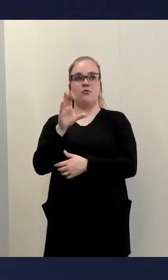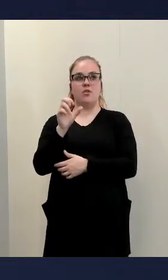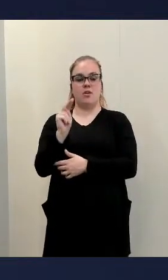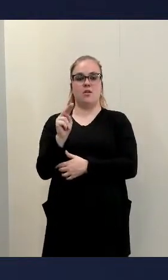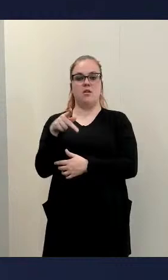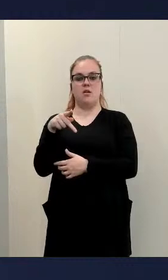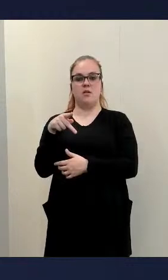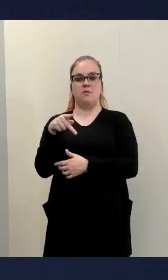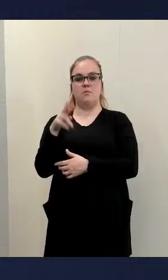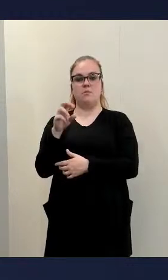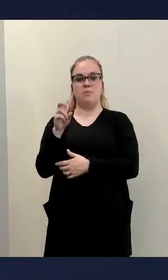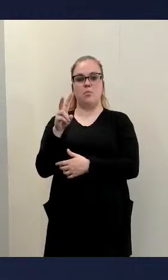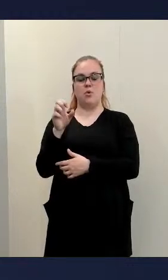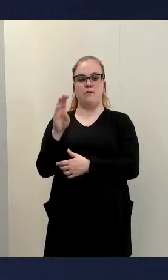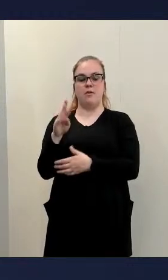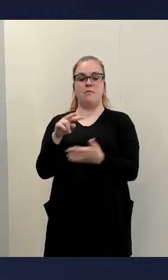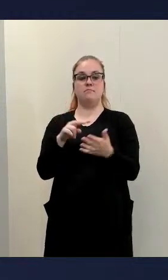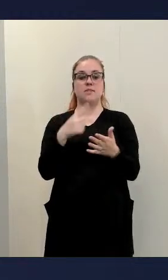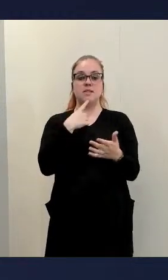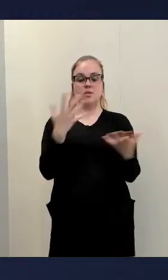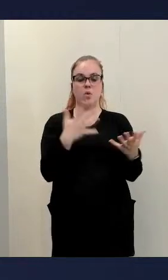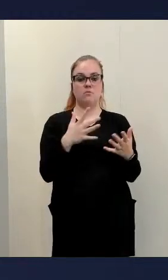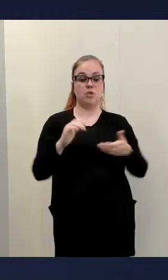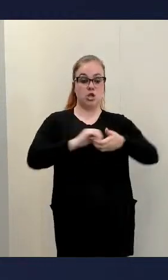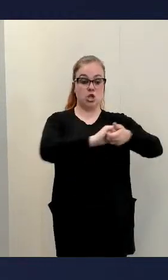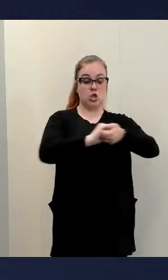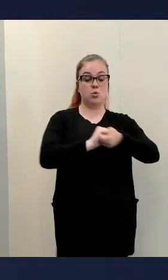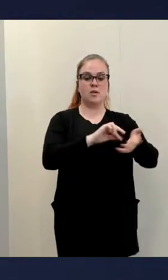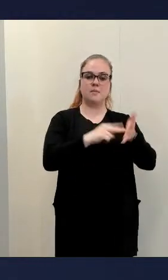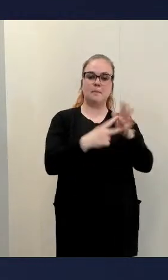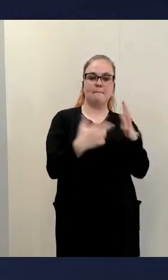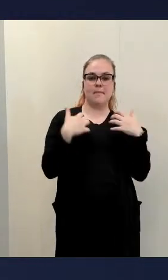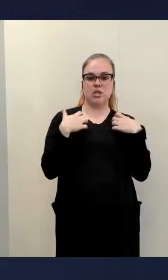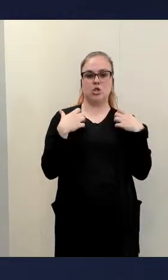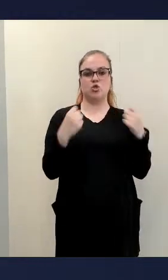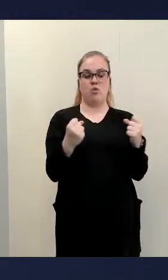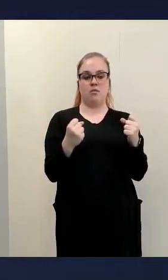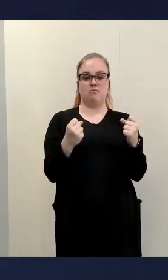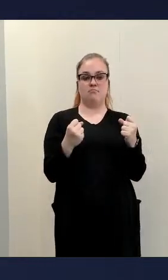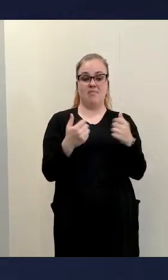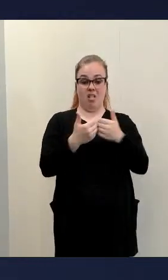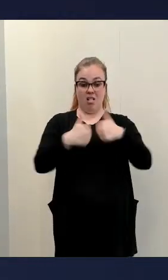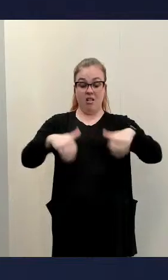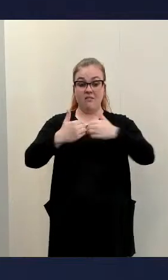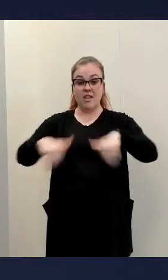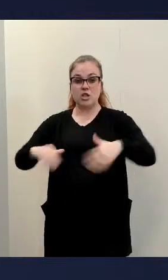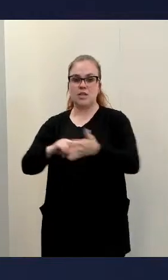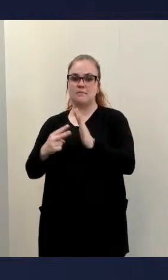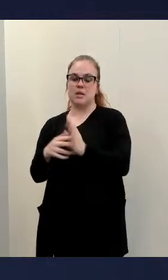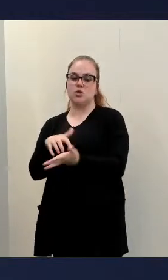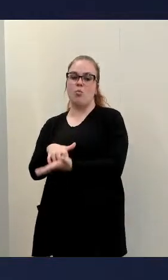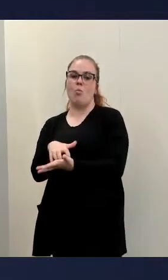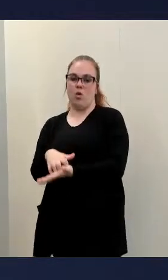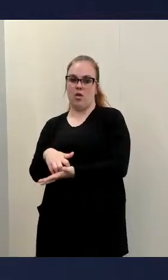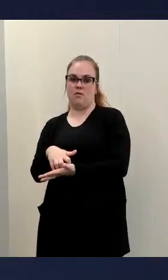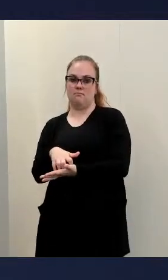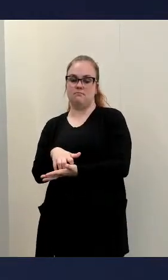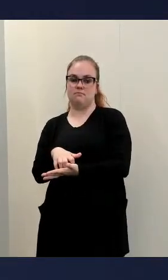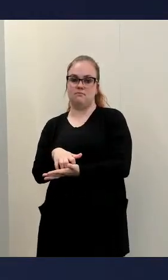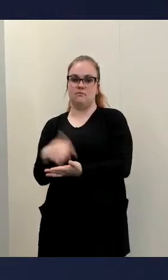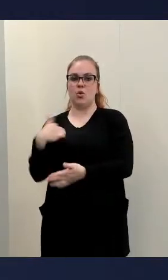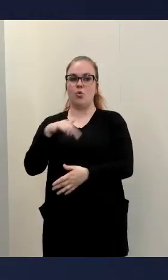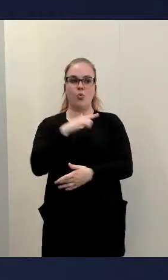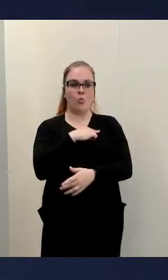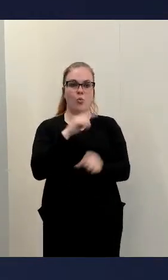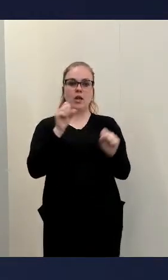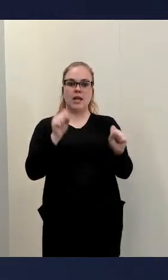says, in unity there is strength, and in division there is weakness. We